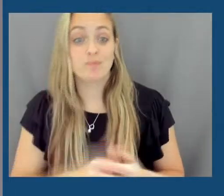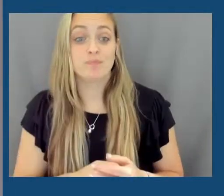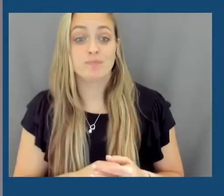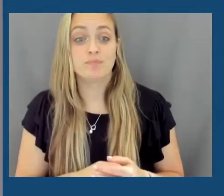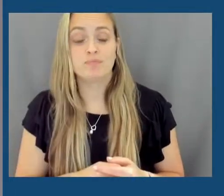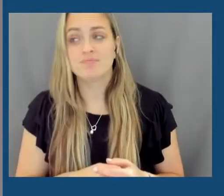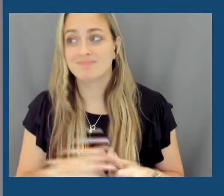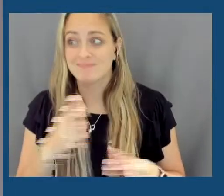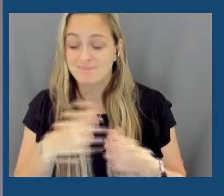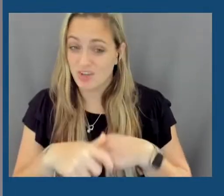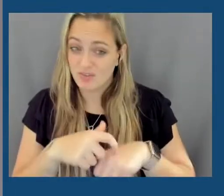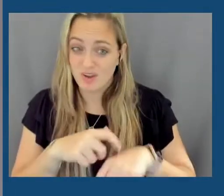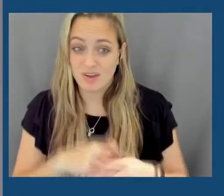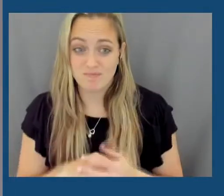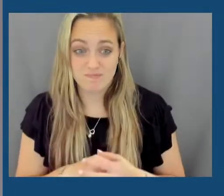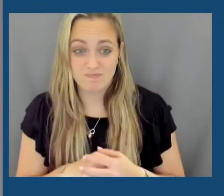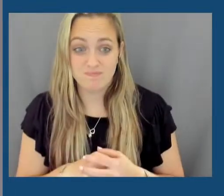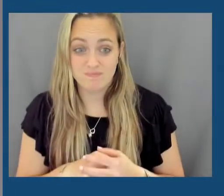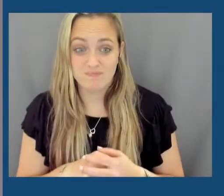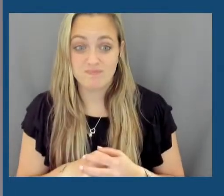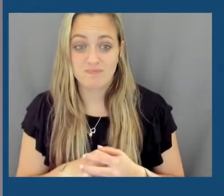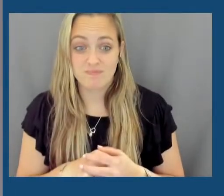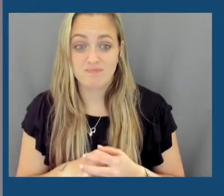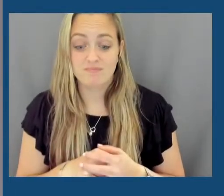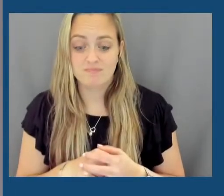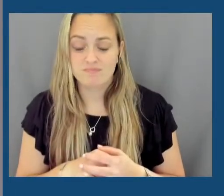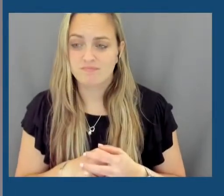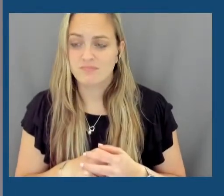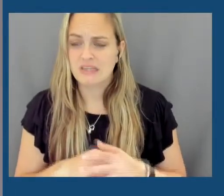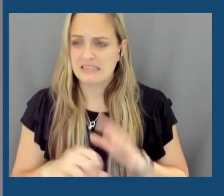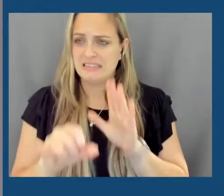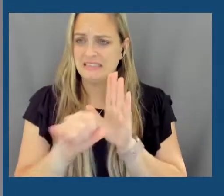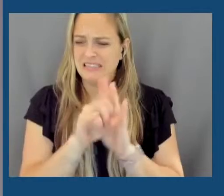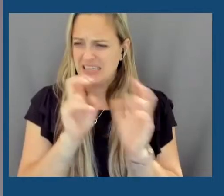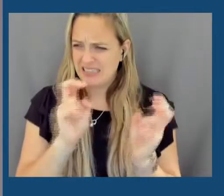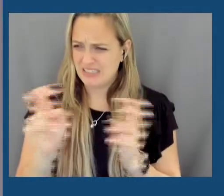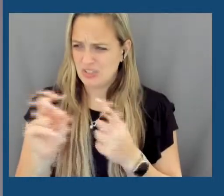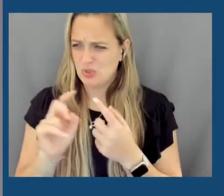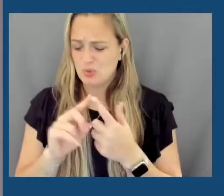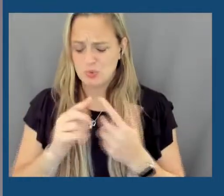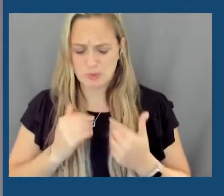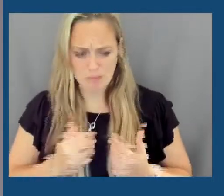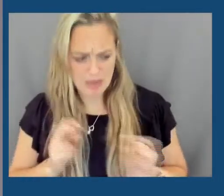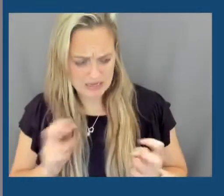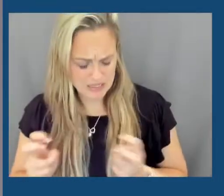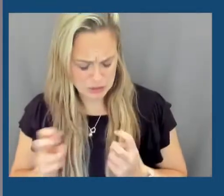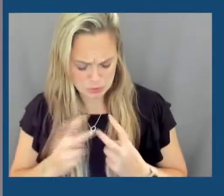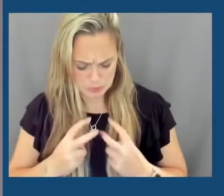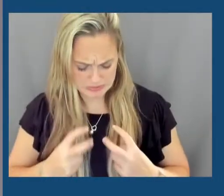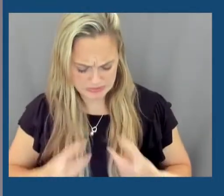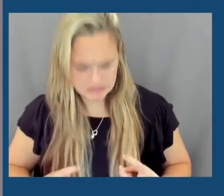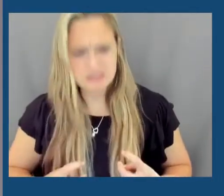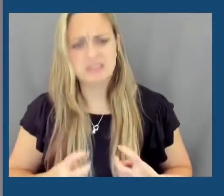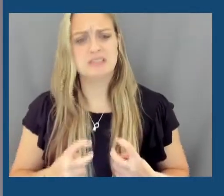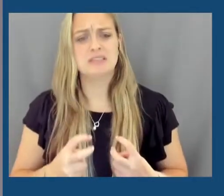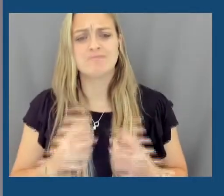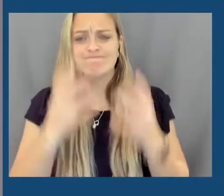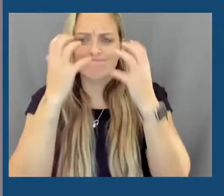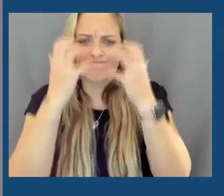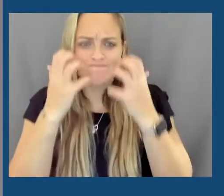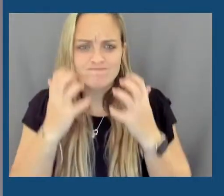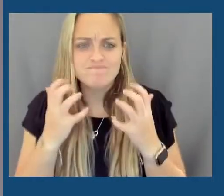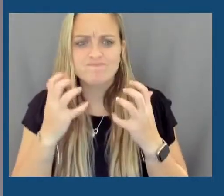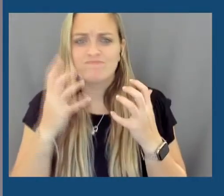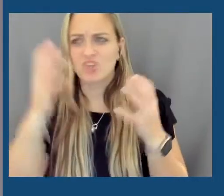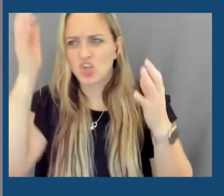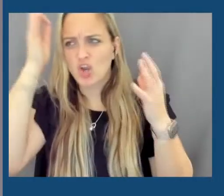tough time no matter what, right? You have identity issues, you have body issues, and acne everywhere, and your hair's all straggly,